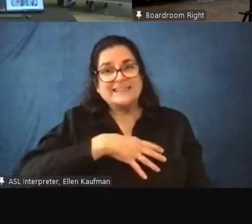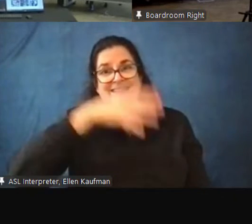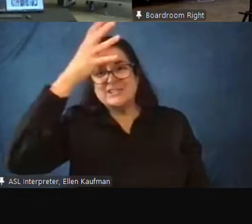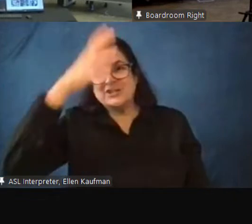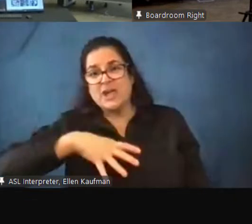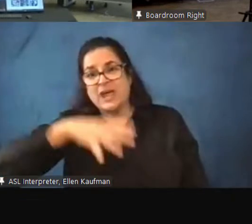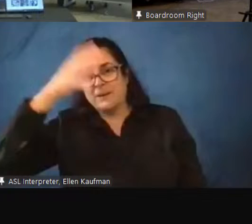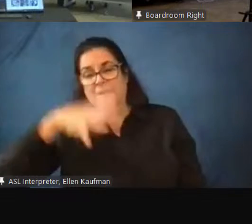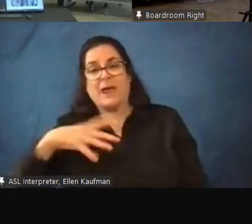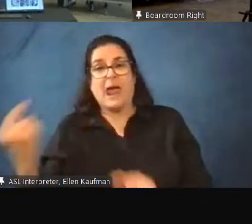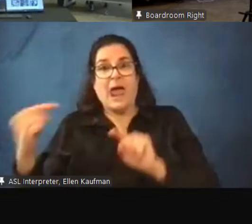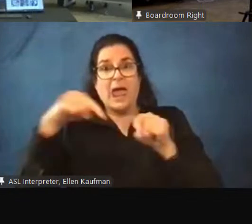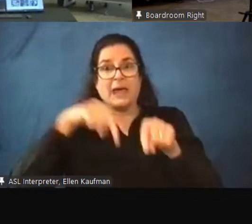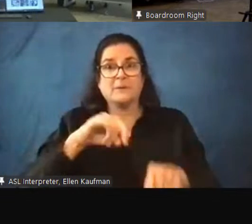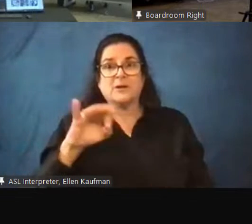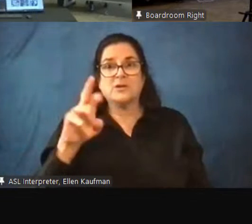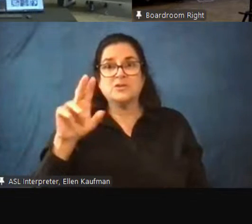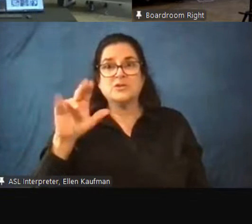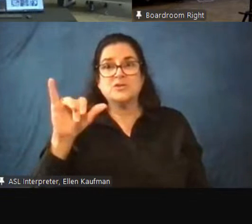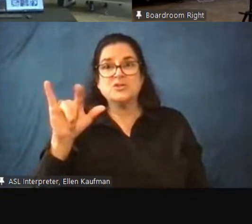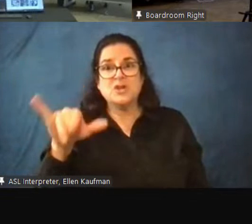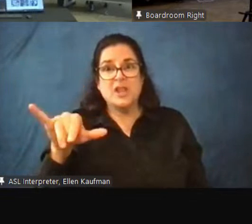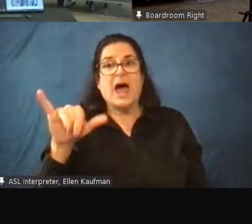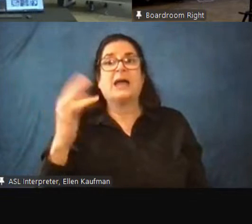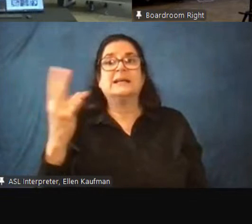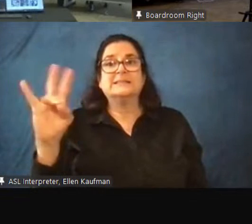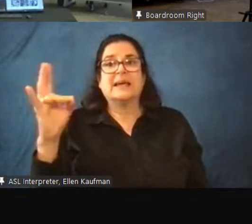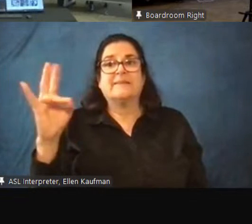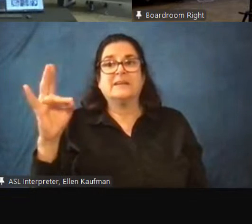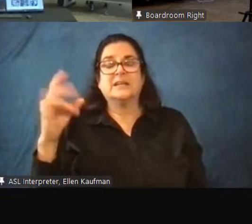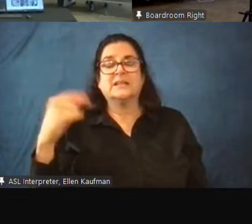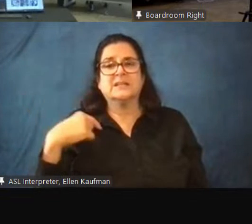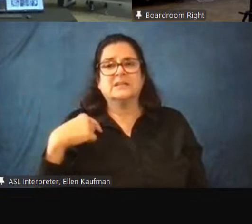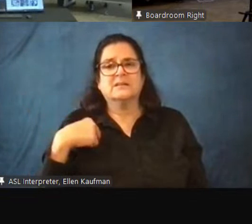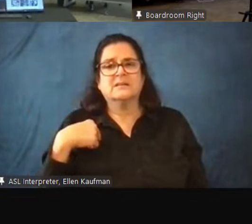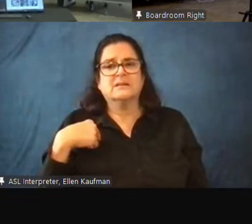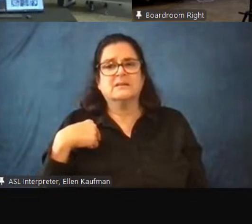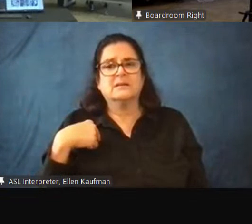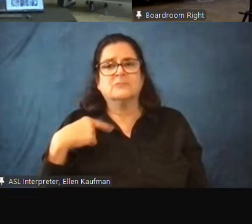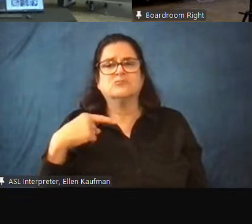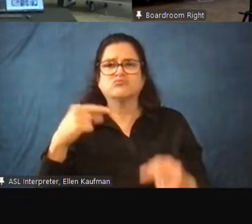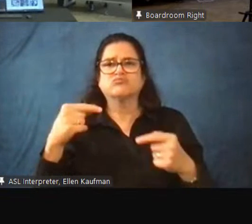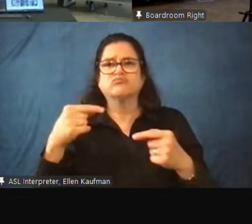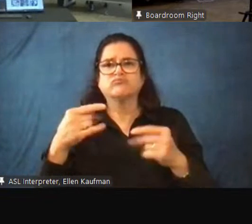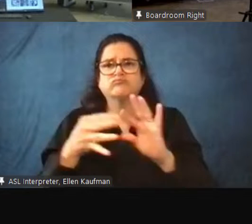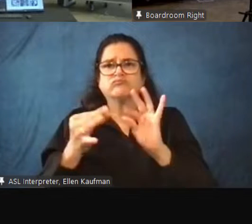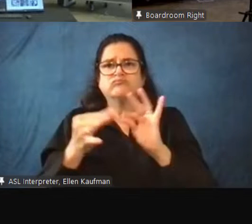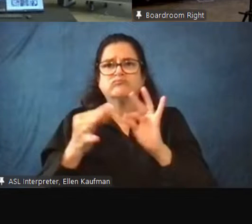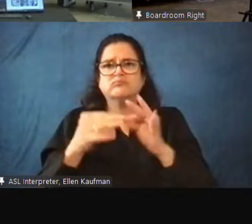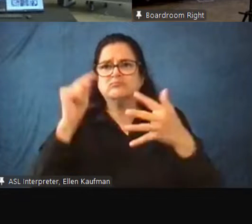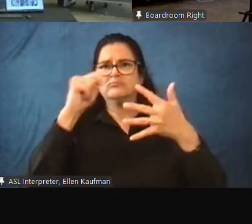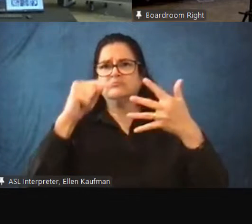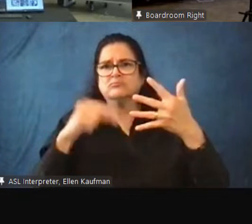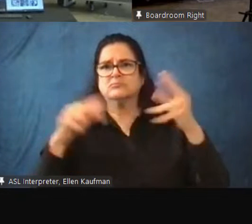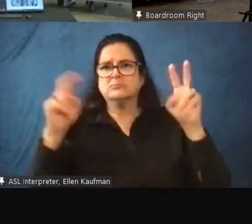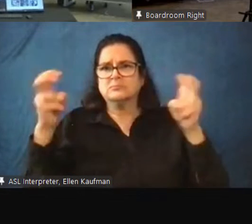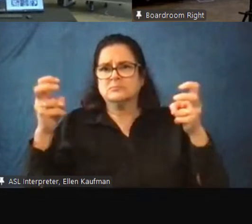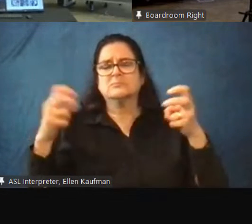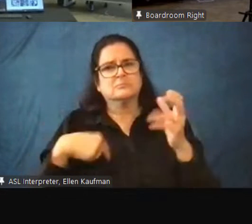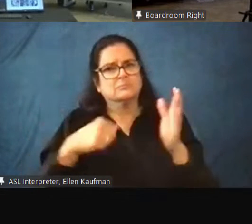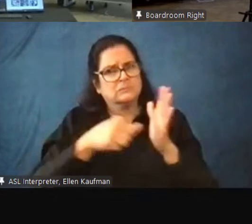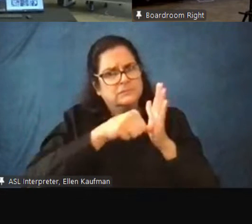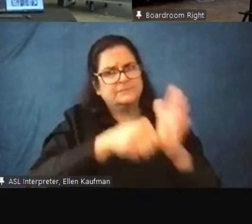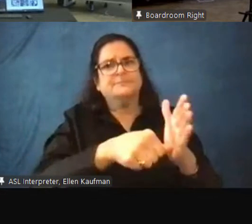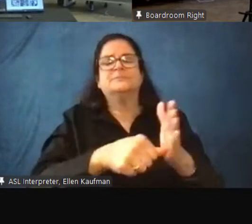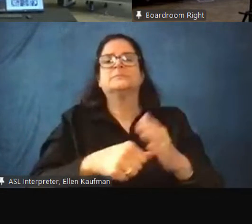July 17 talking about, I talked about quite a few issues, but I did emphasize on public safety and how we need